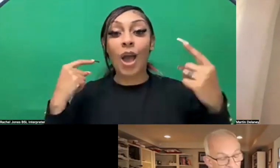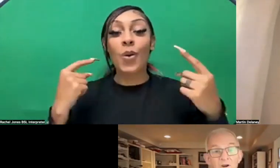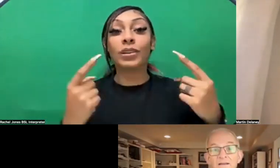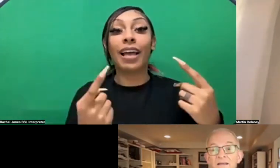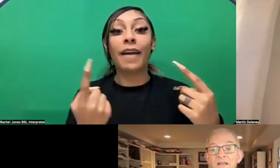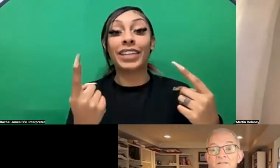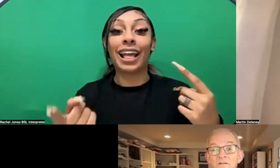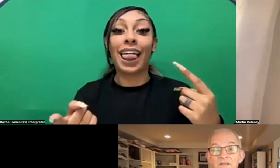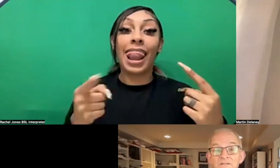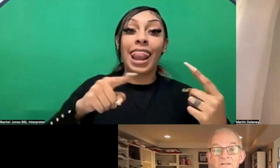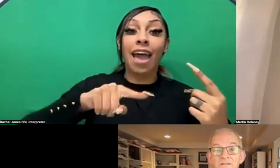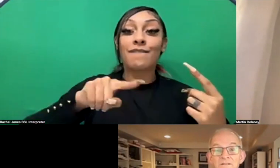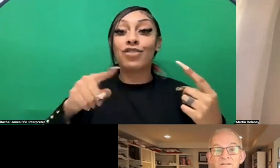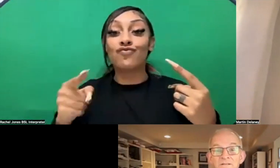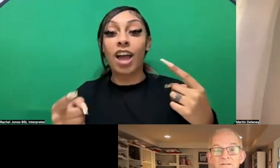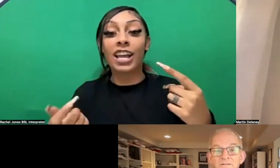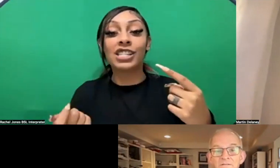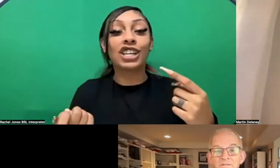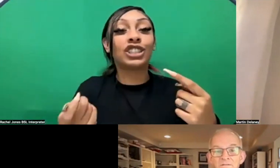left or right, I change the pitch.